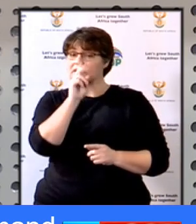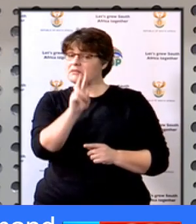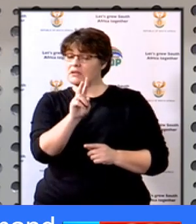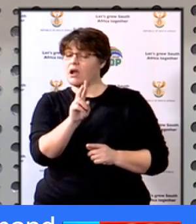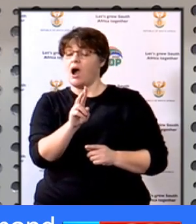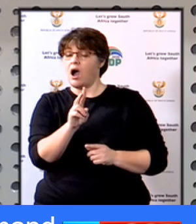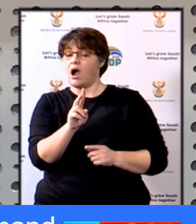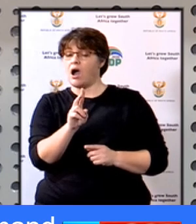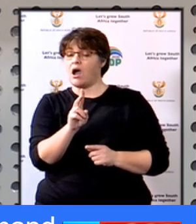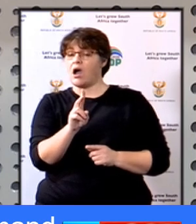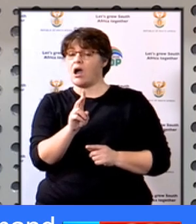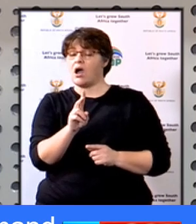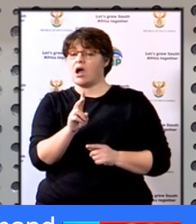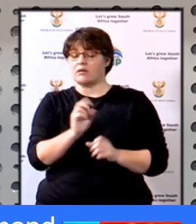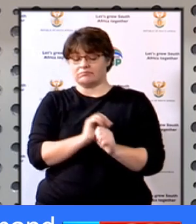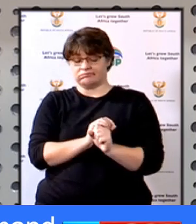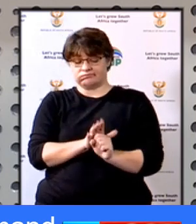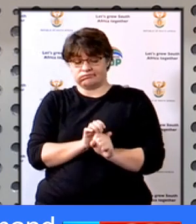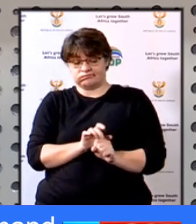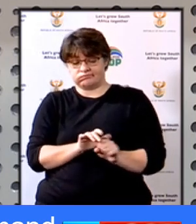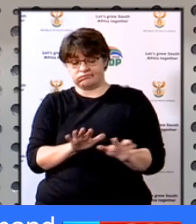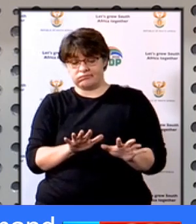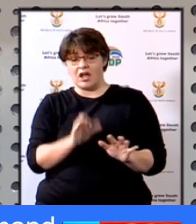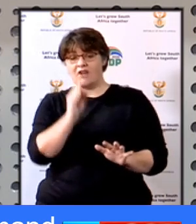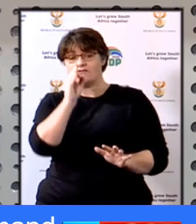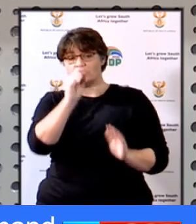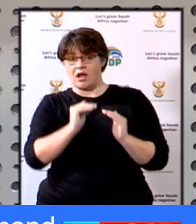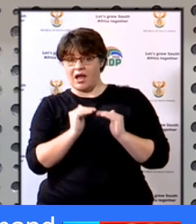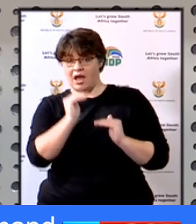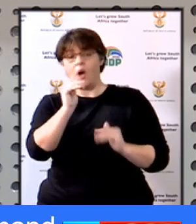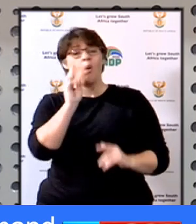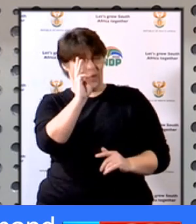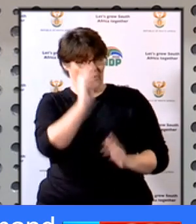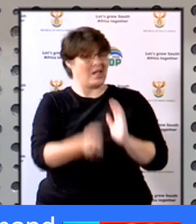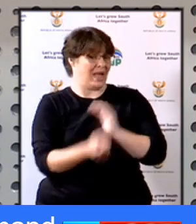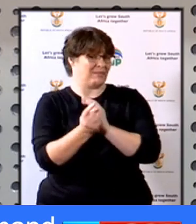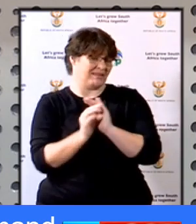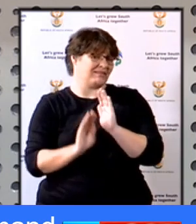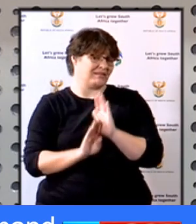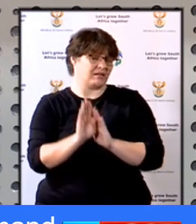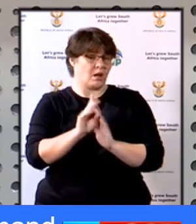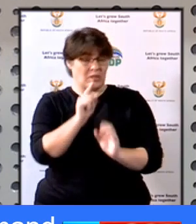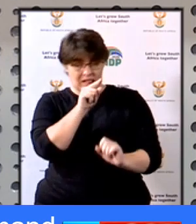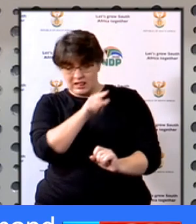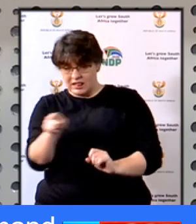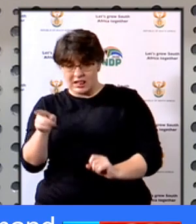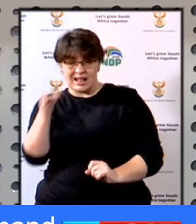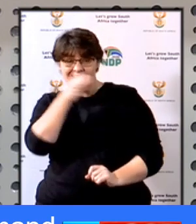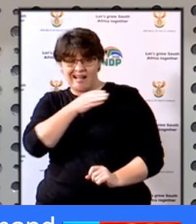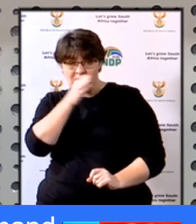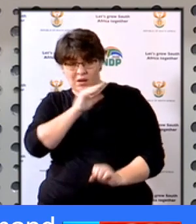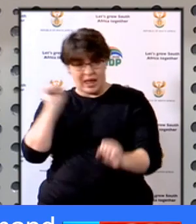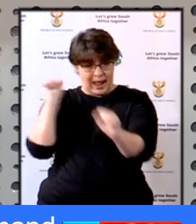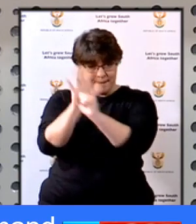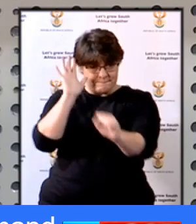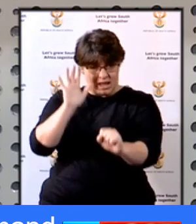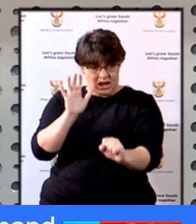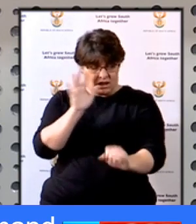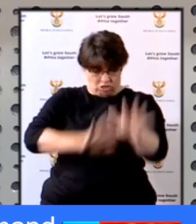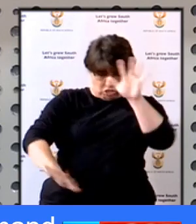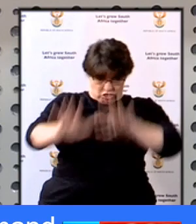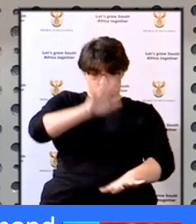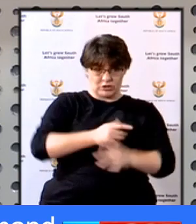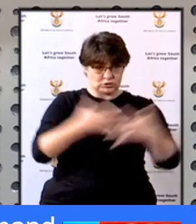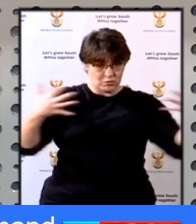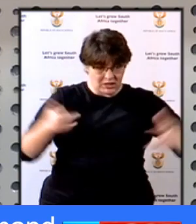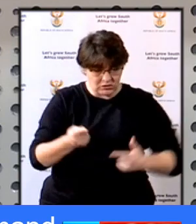coronavirus levels rise in future, and they will rise, what impact that will have on our healthcare system